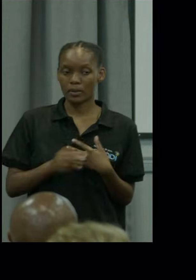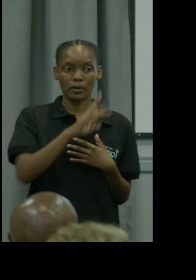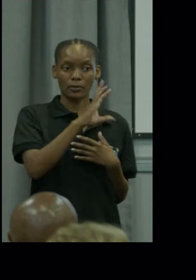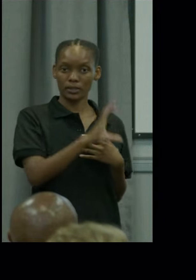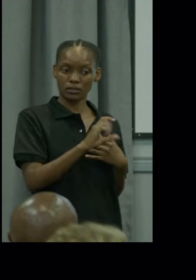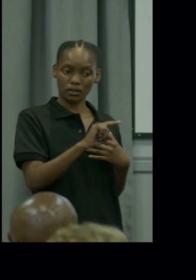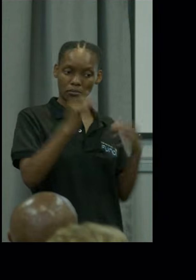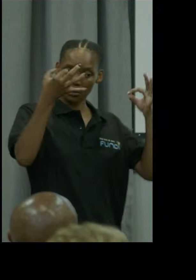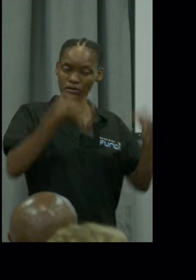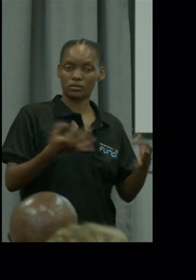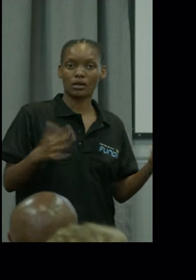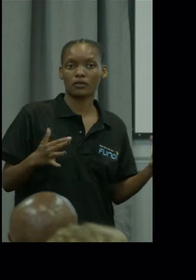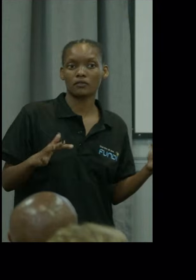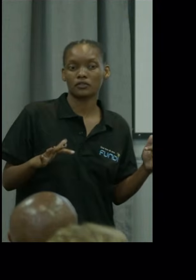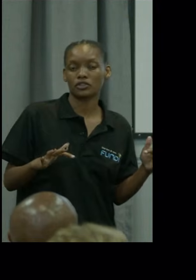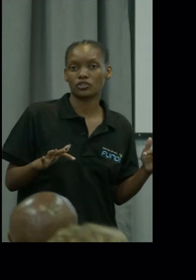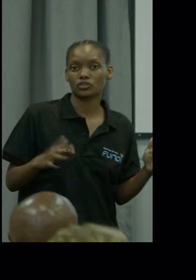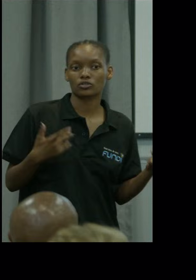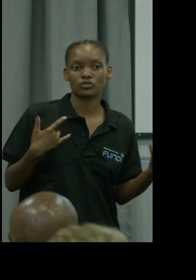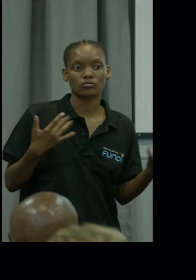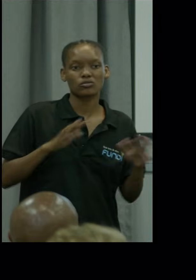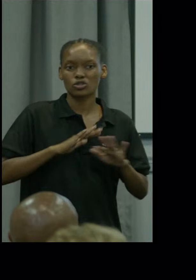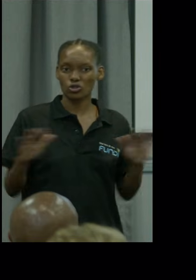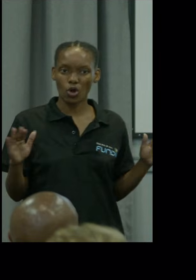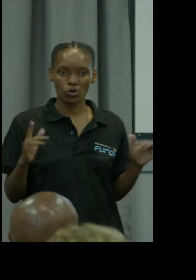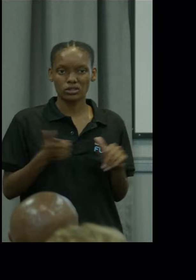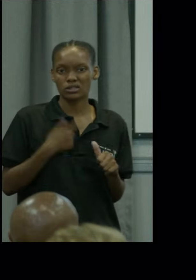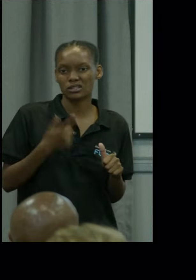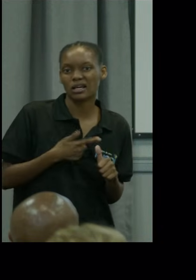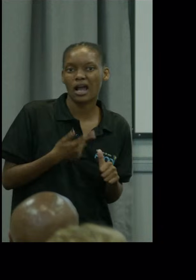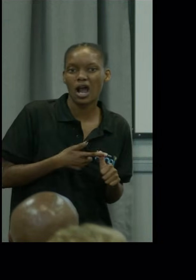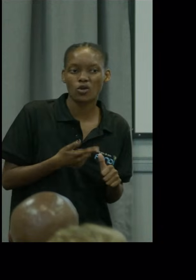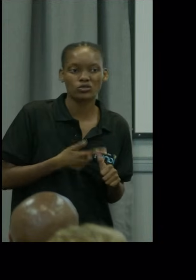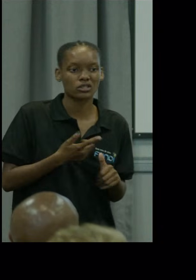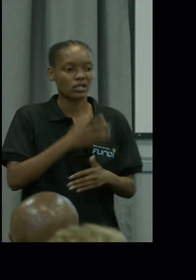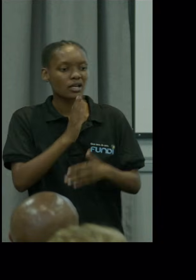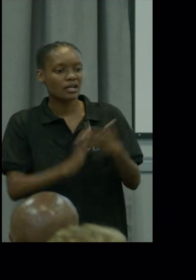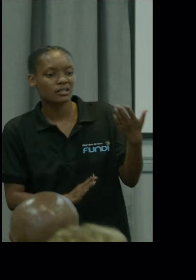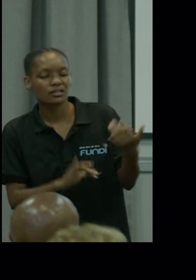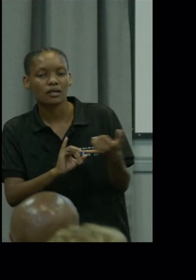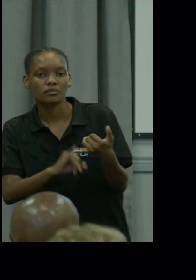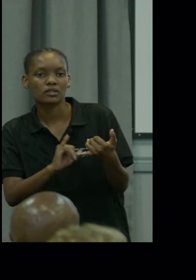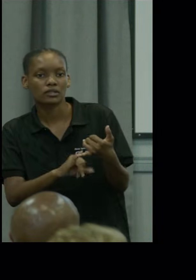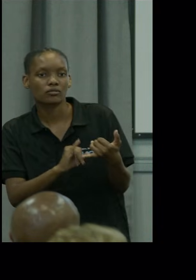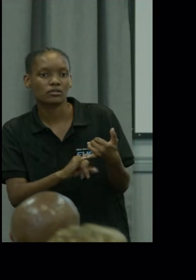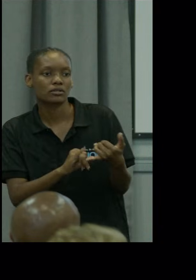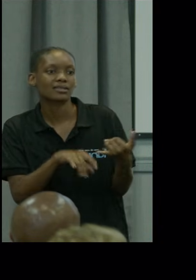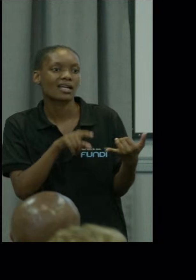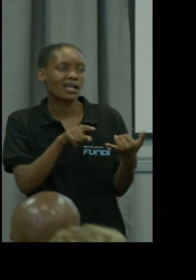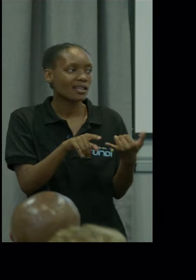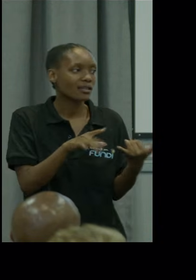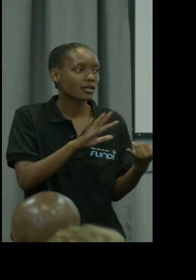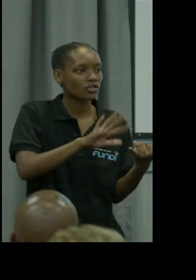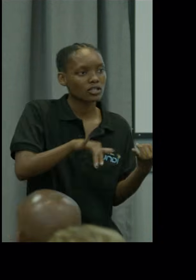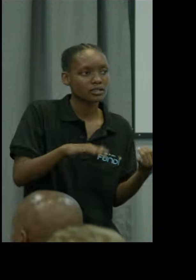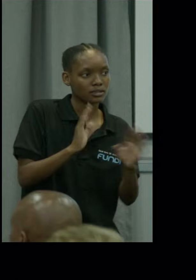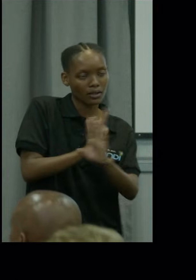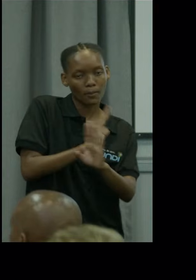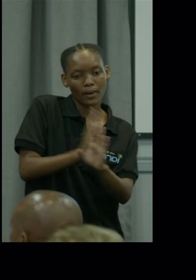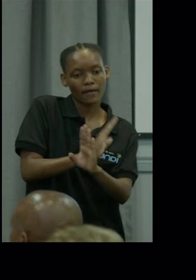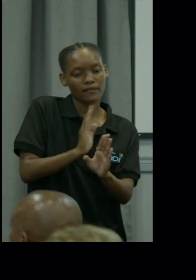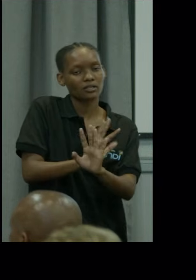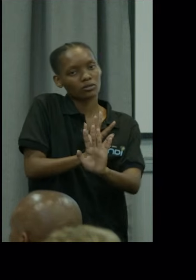decision not to count certain subjects or to consider them as privately funded. You need to find your own